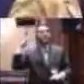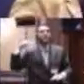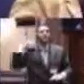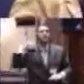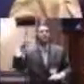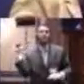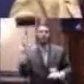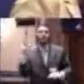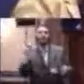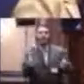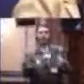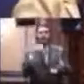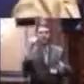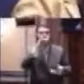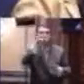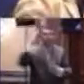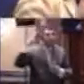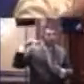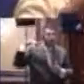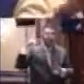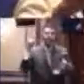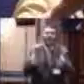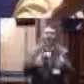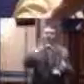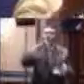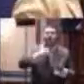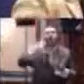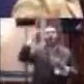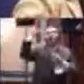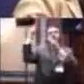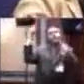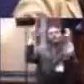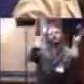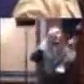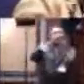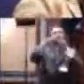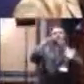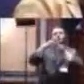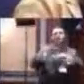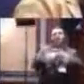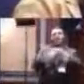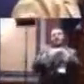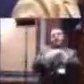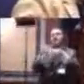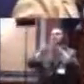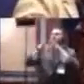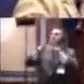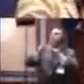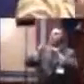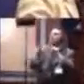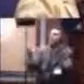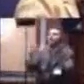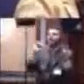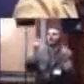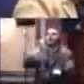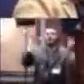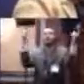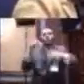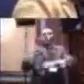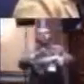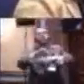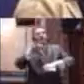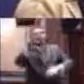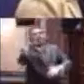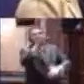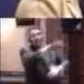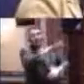and other lines, where you had women from civil society bodies, community women engaging in this